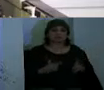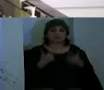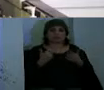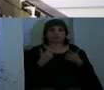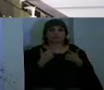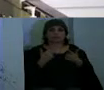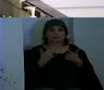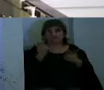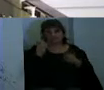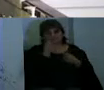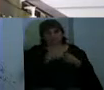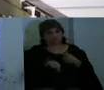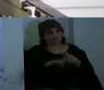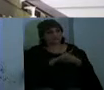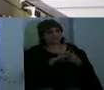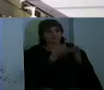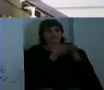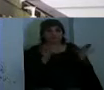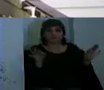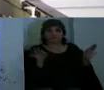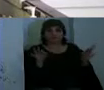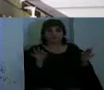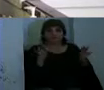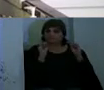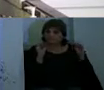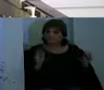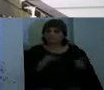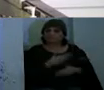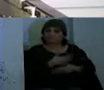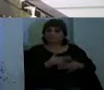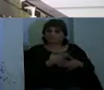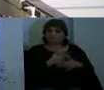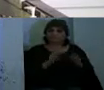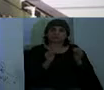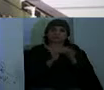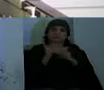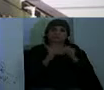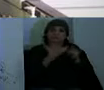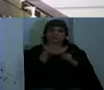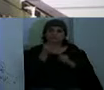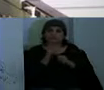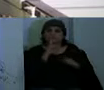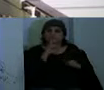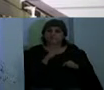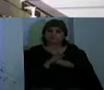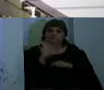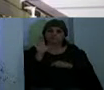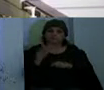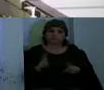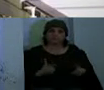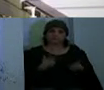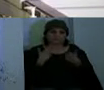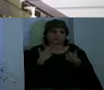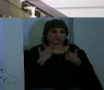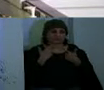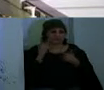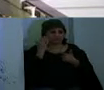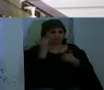to set you free. Nothing would please him more than for you to devote your life to getting to know him